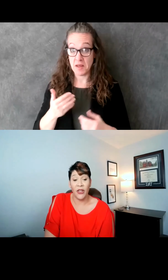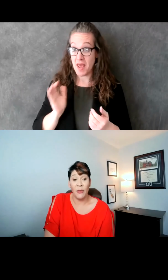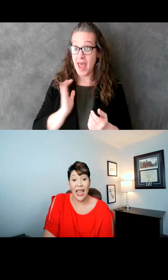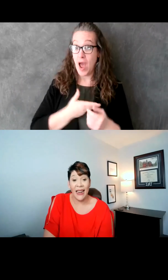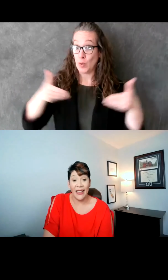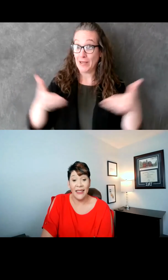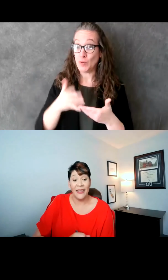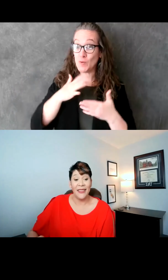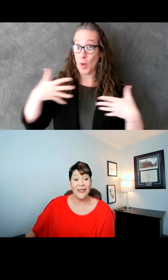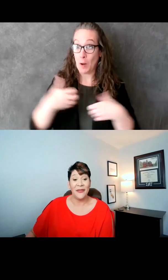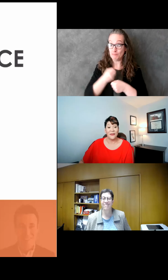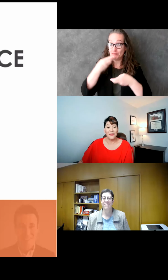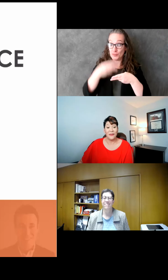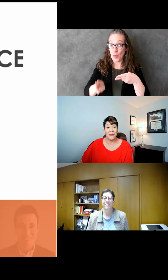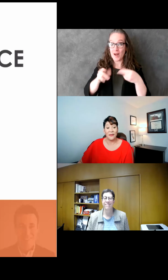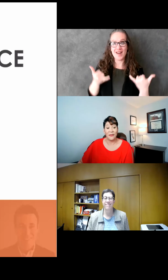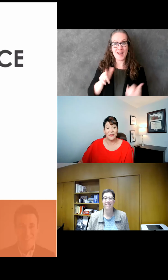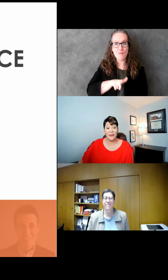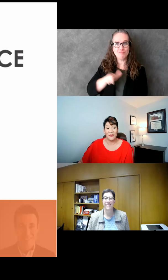to Dr. Mosqueda.